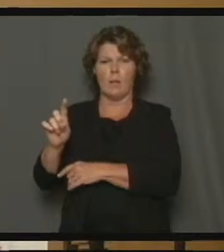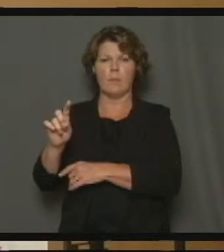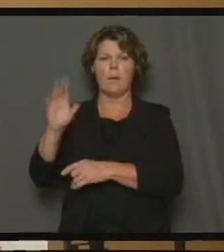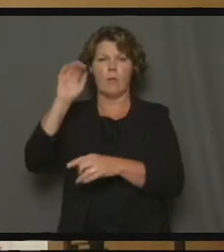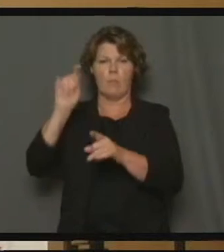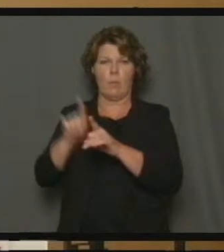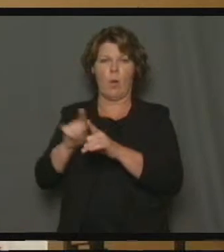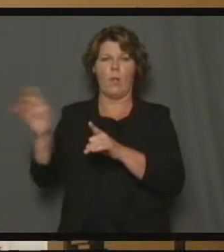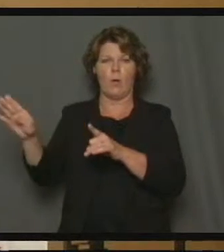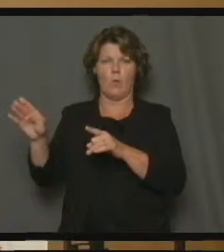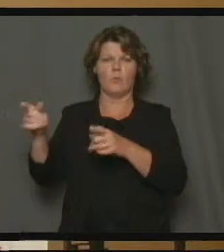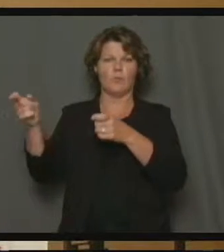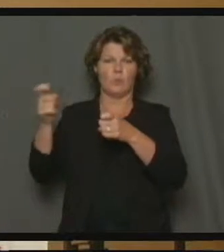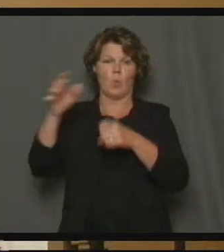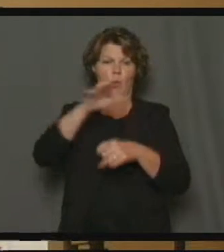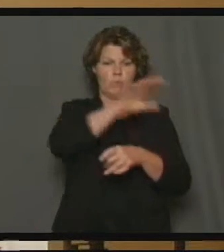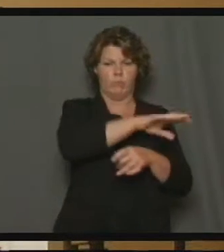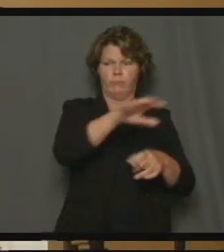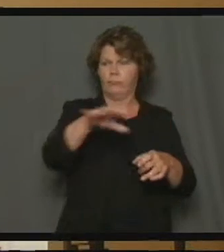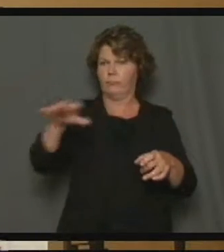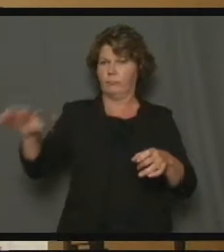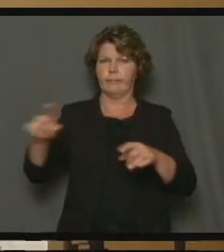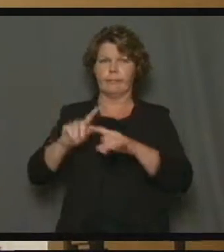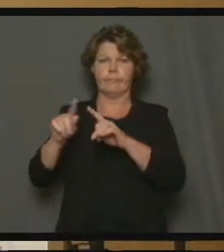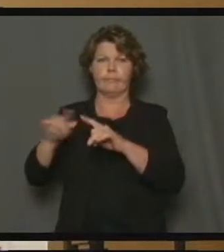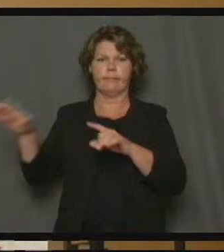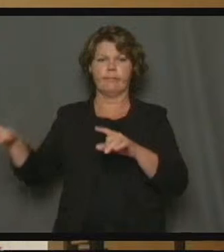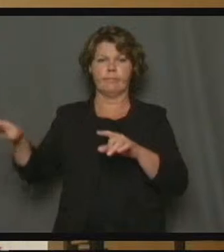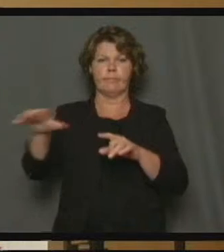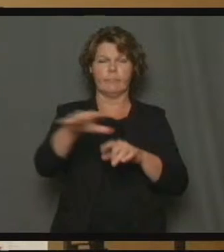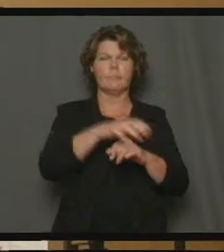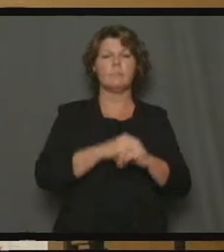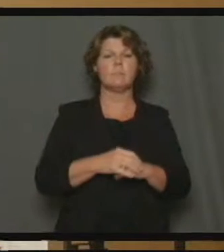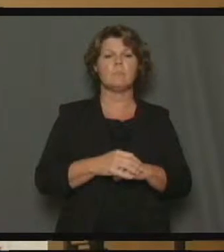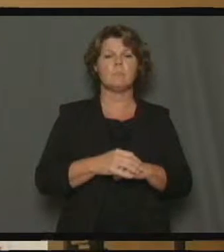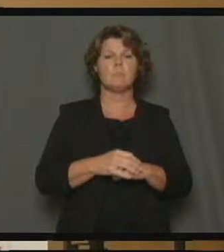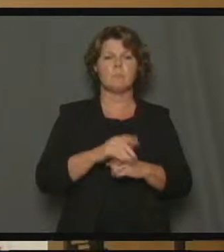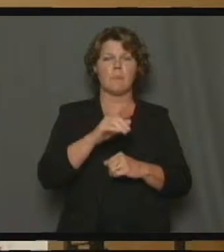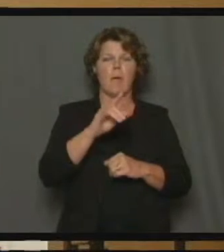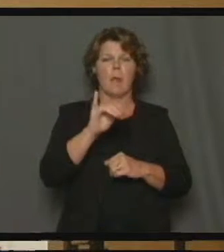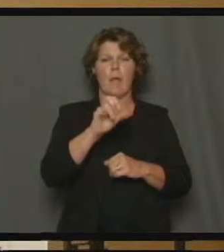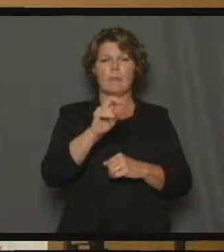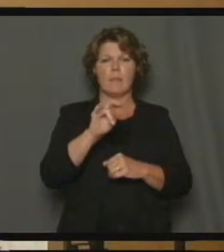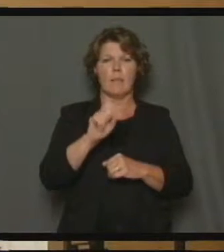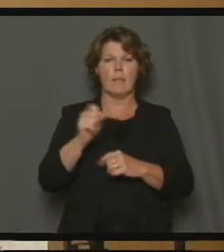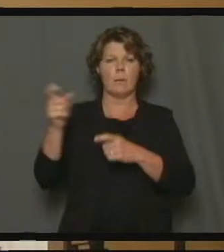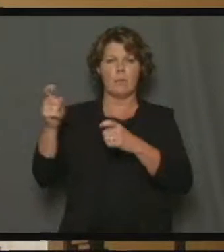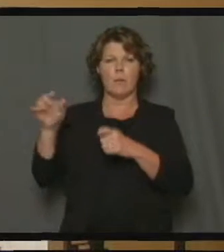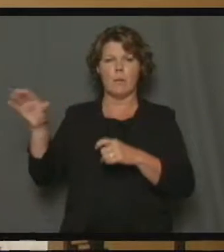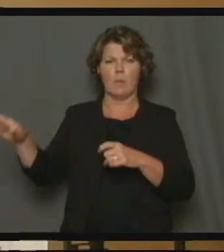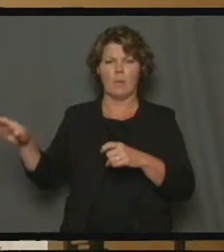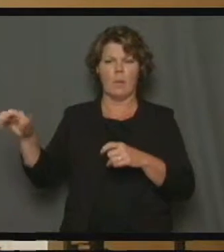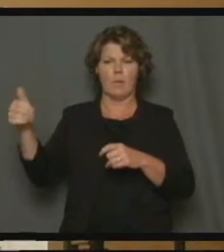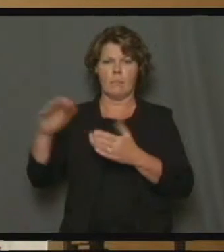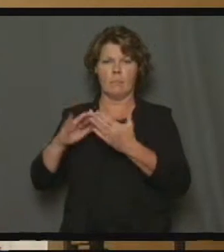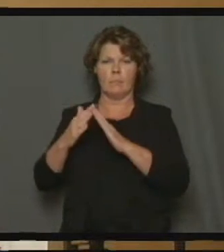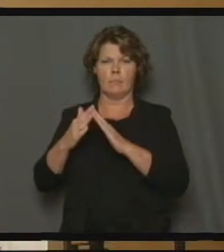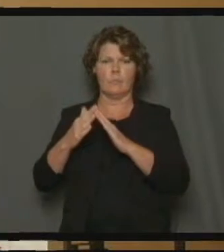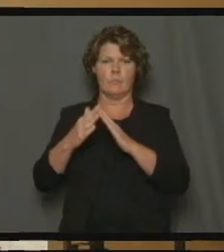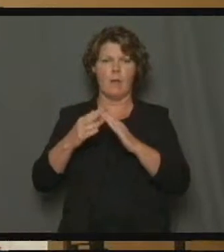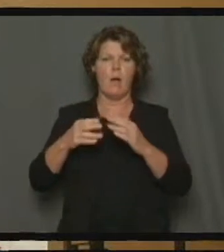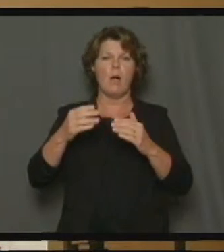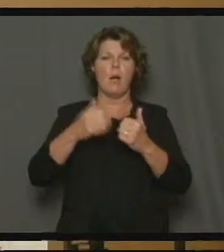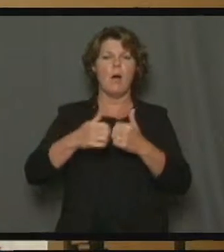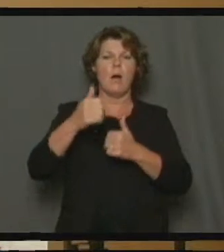Philip, tetrarch of the region of Iturea and Trochanters, and Licinius, tetrarch of Abilene, during the high priesthood